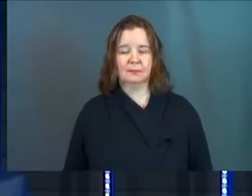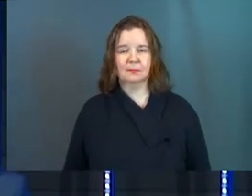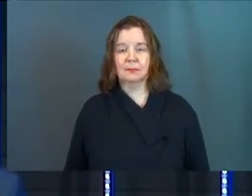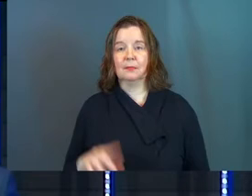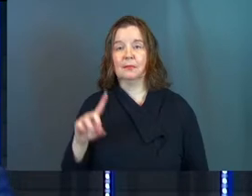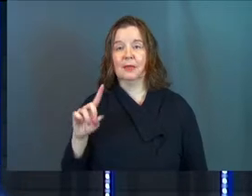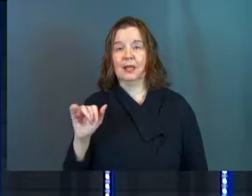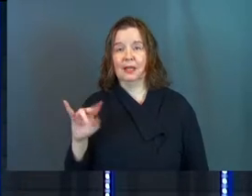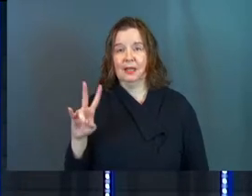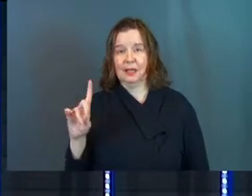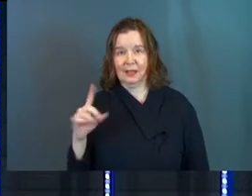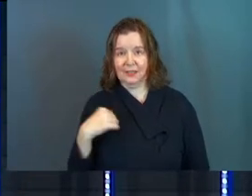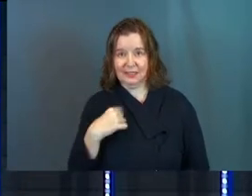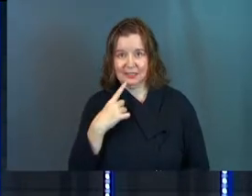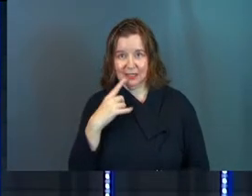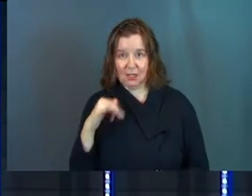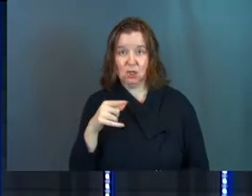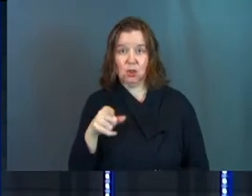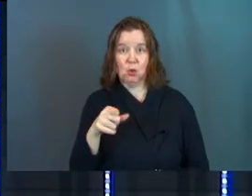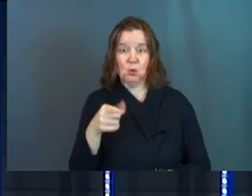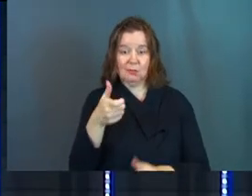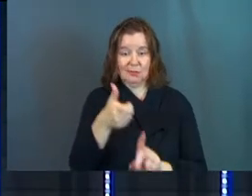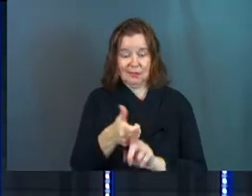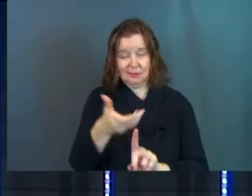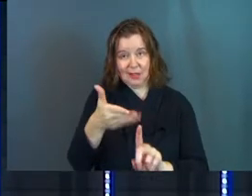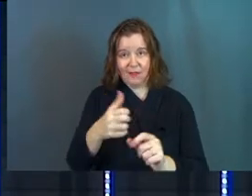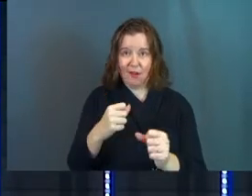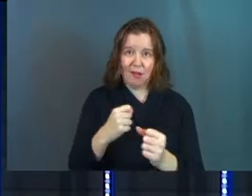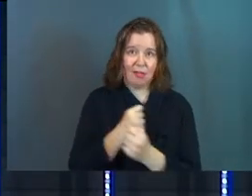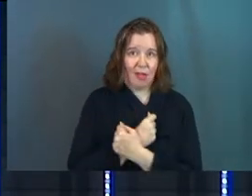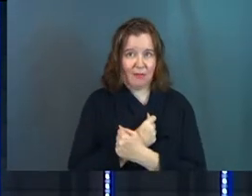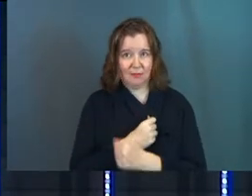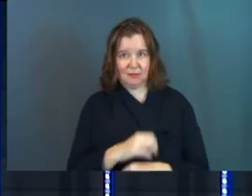It's what David is saying. You are loved.